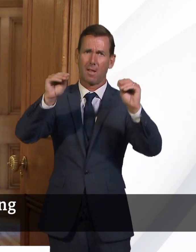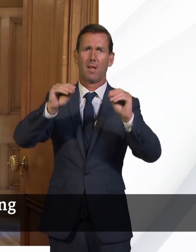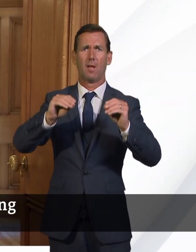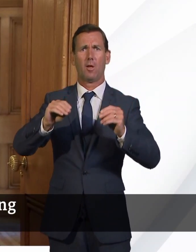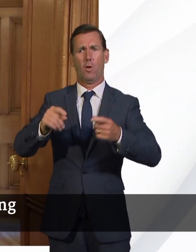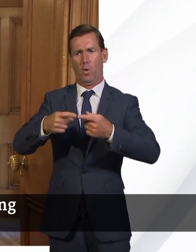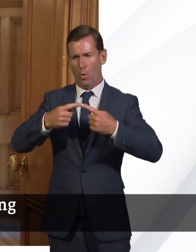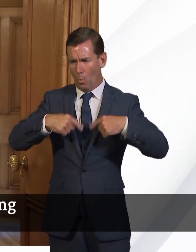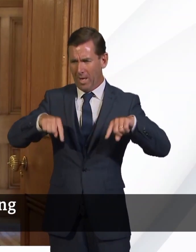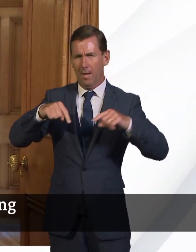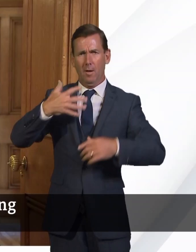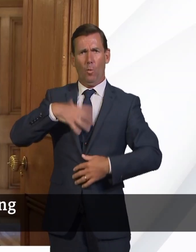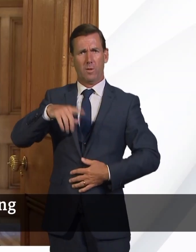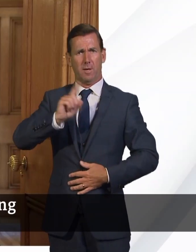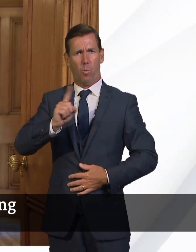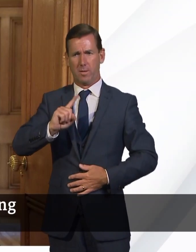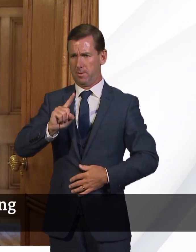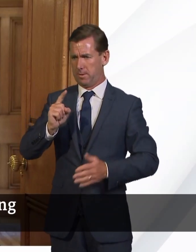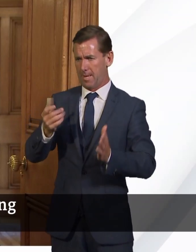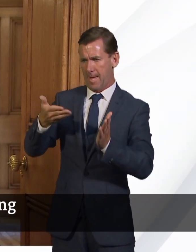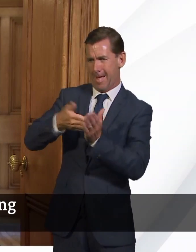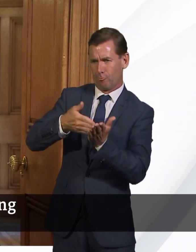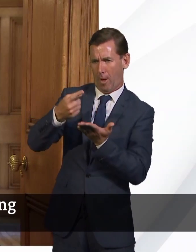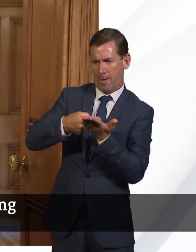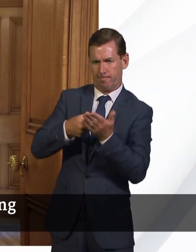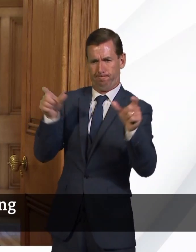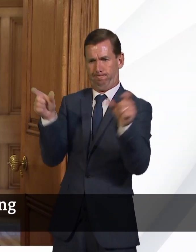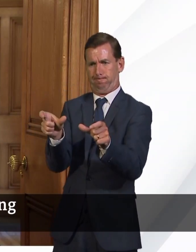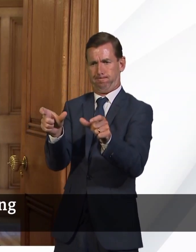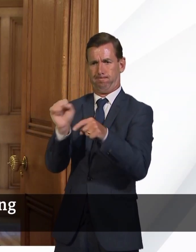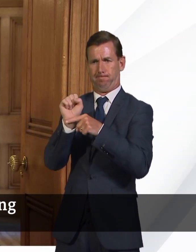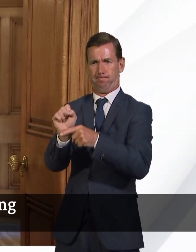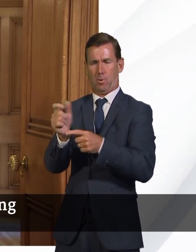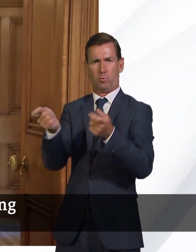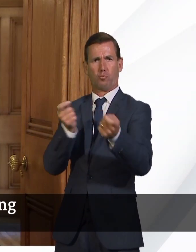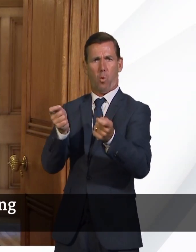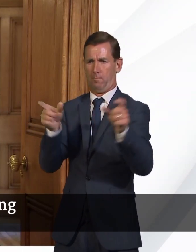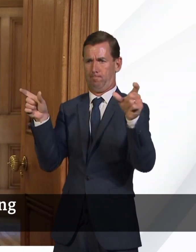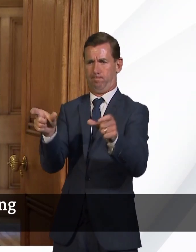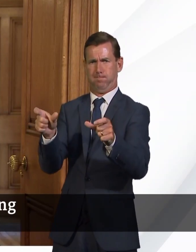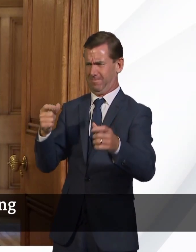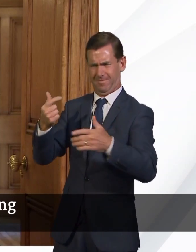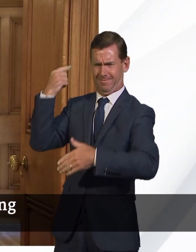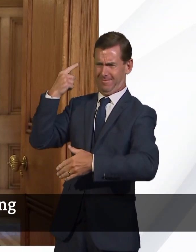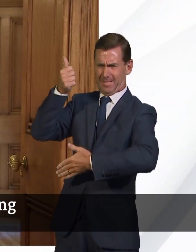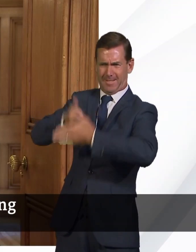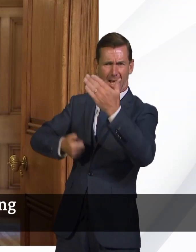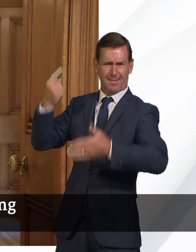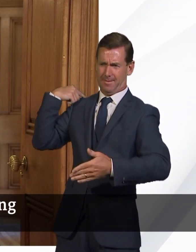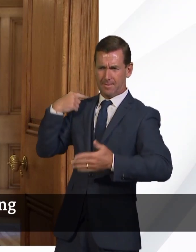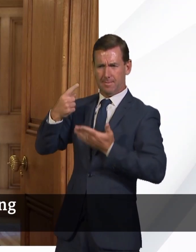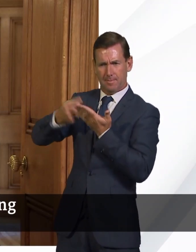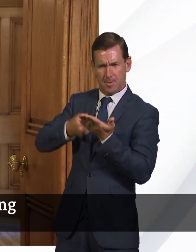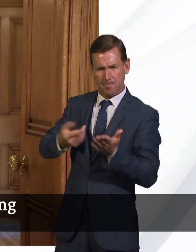to build infection control and the support and the protective ring around care homes right from the start.